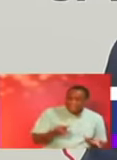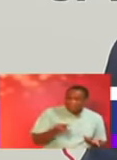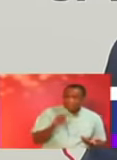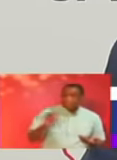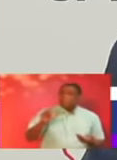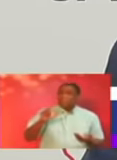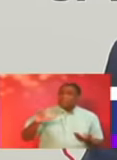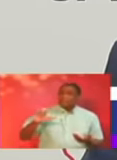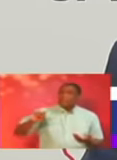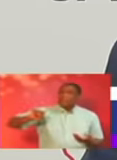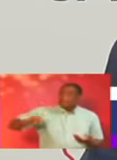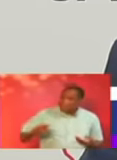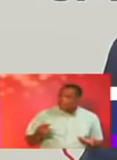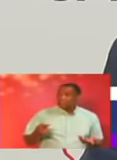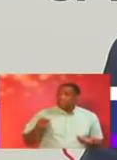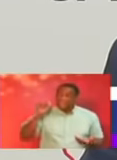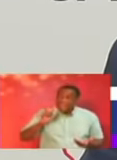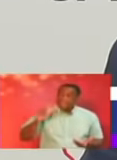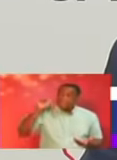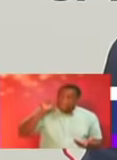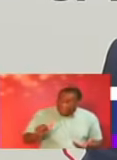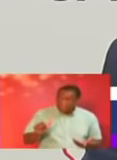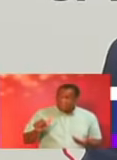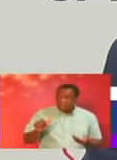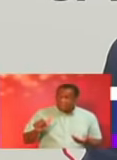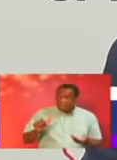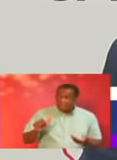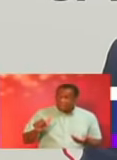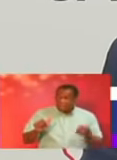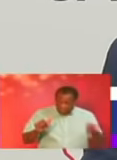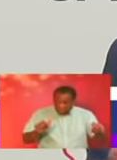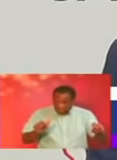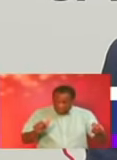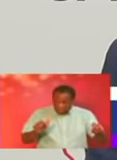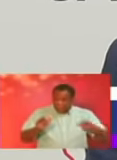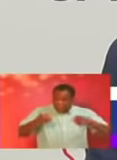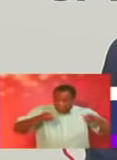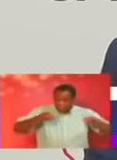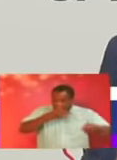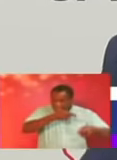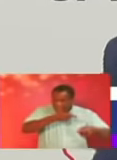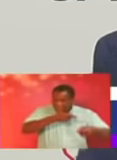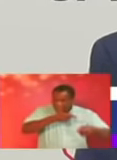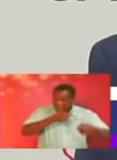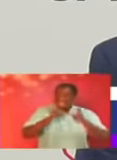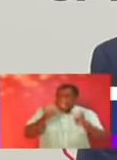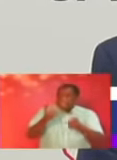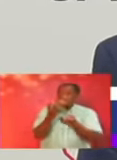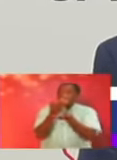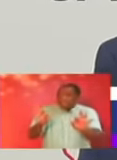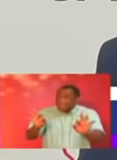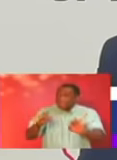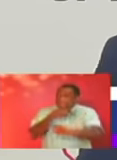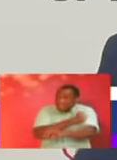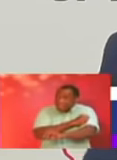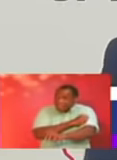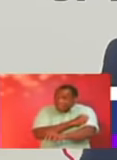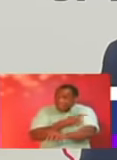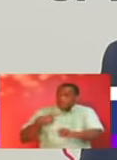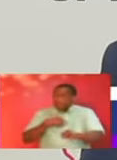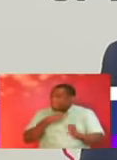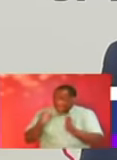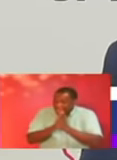$100,000 a day to run a mass vac sites to give out free vaccines. And all we ask of the population is take